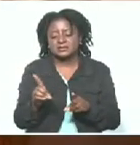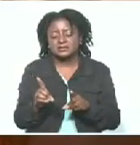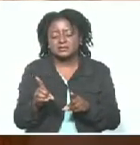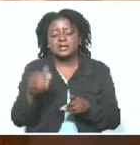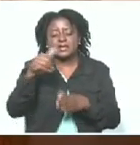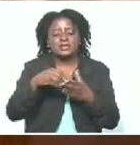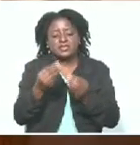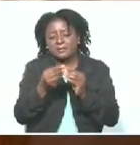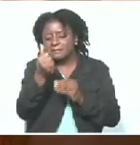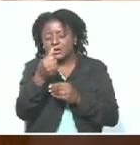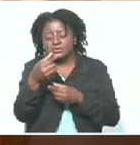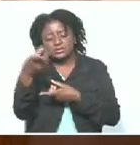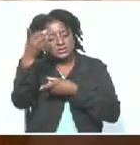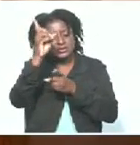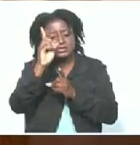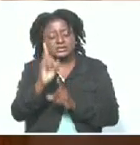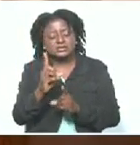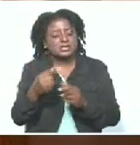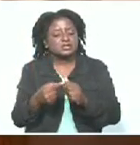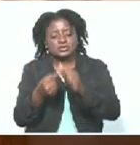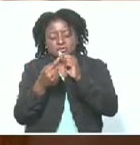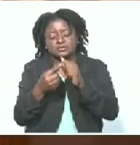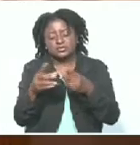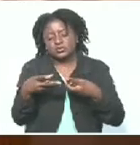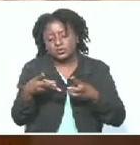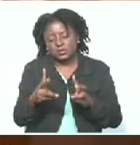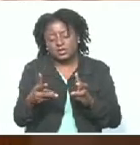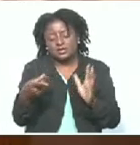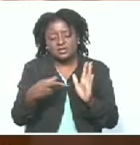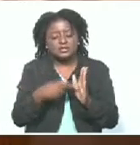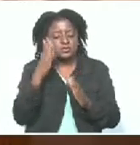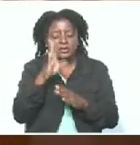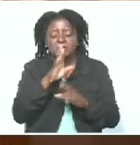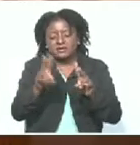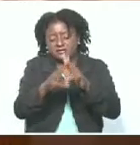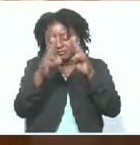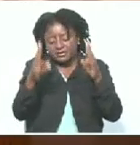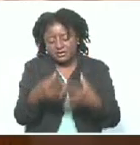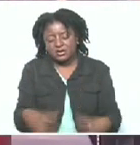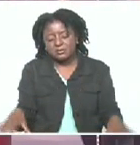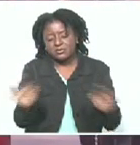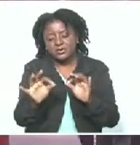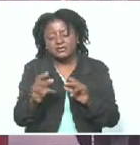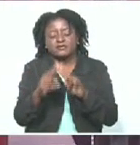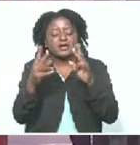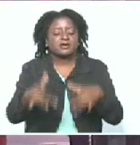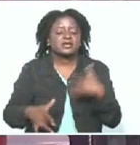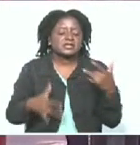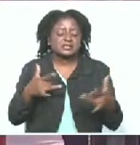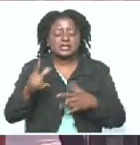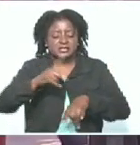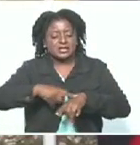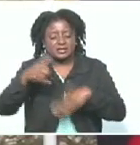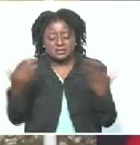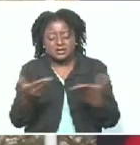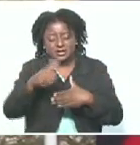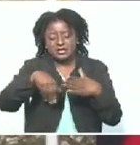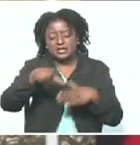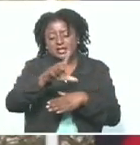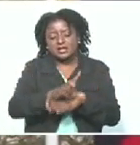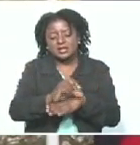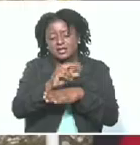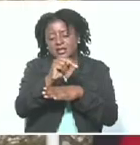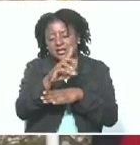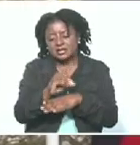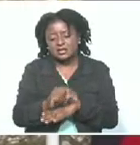certainly in the most distinguished way. And this is going to be a very important and a very exciting time here in London. The Bahamas